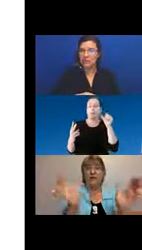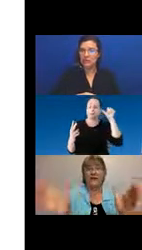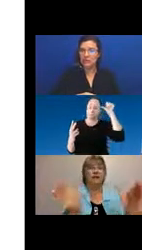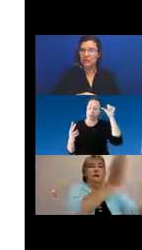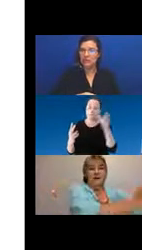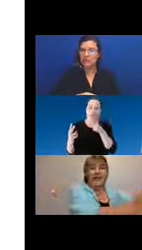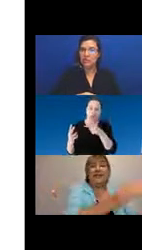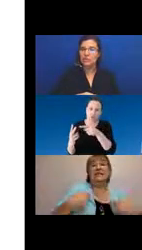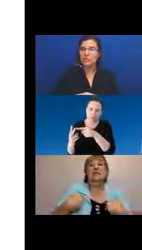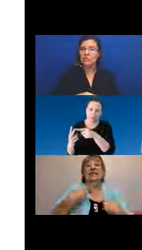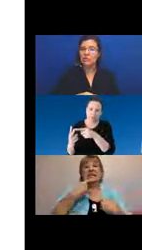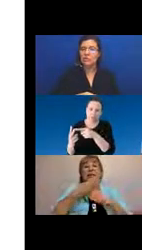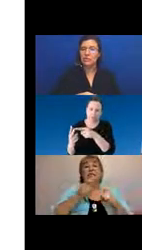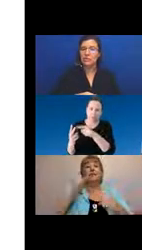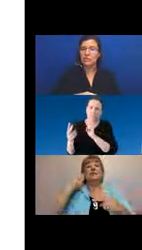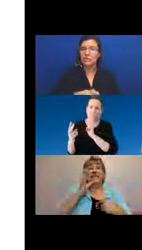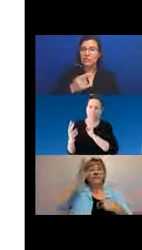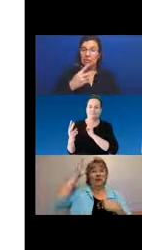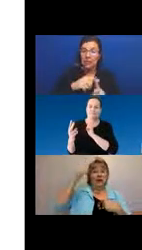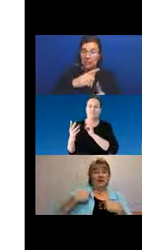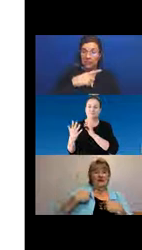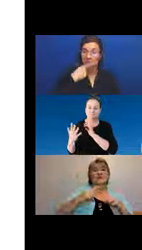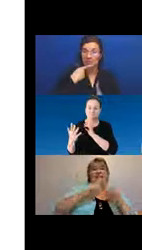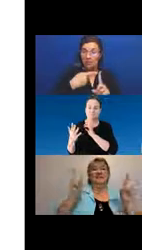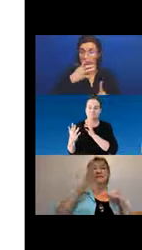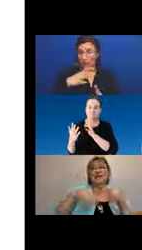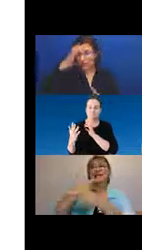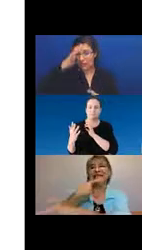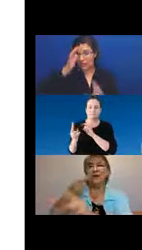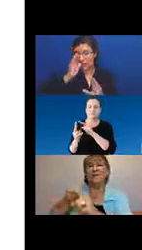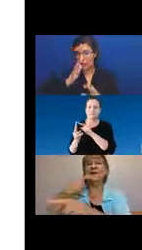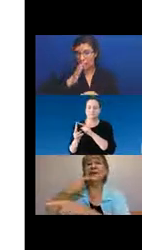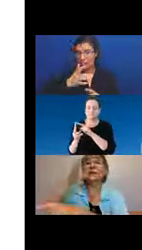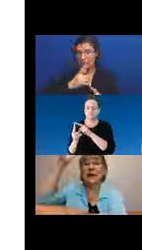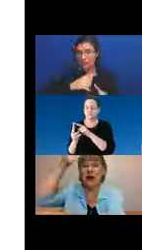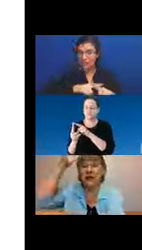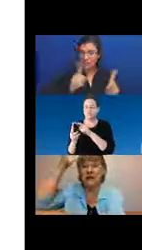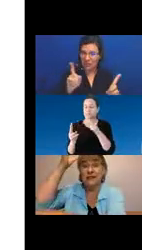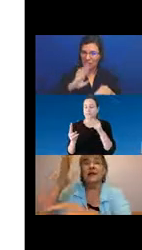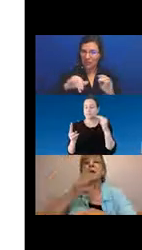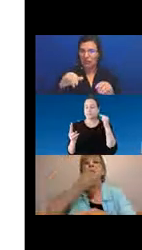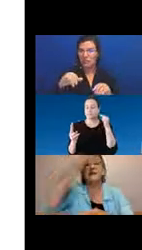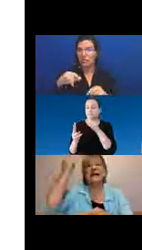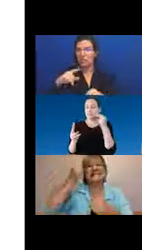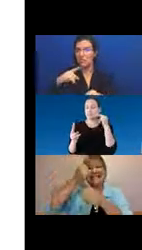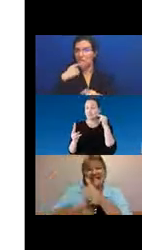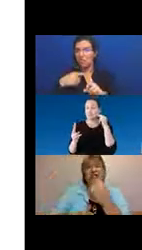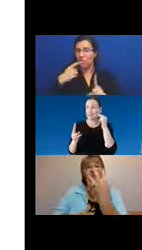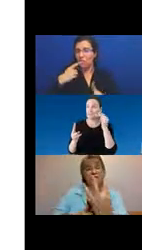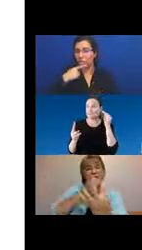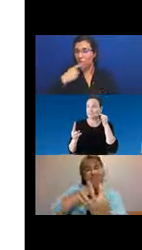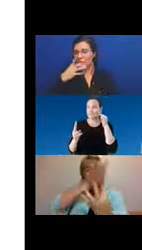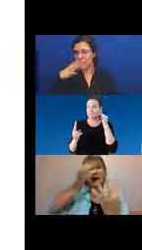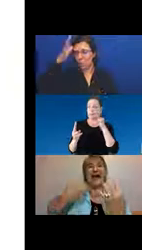So then hearing from deaf parents is different than hearing from hearing parents, because each